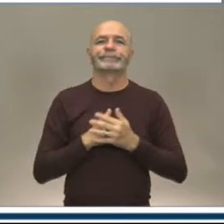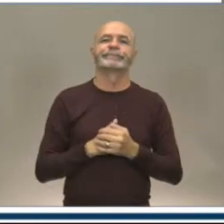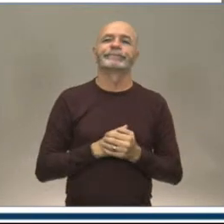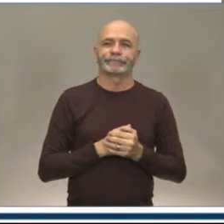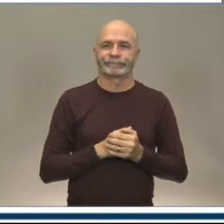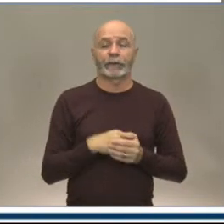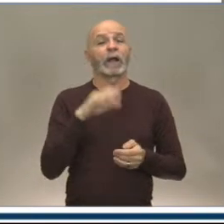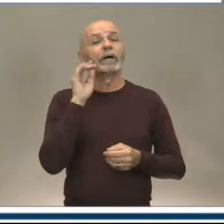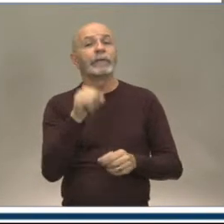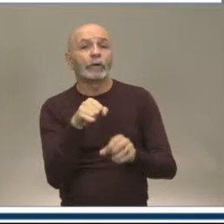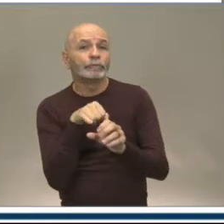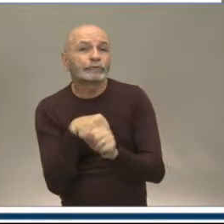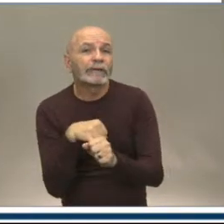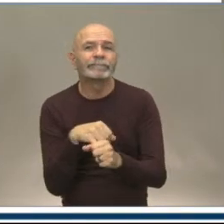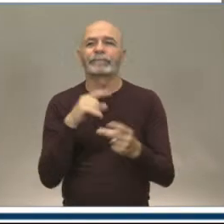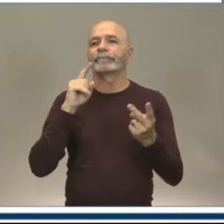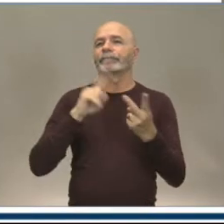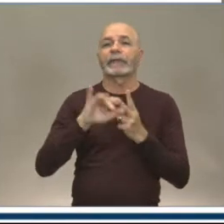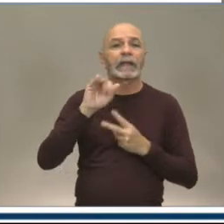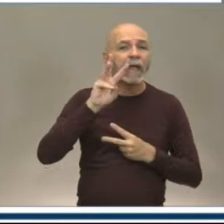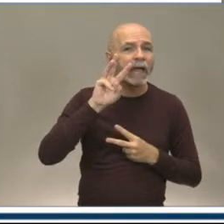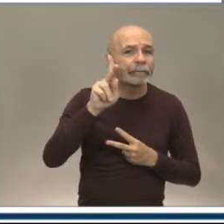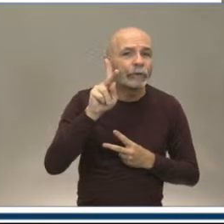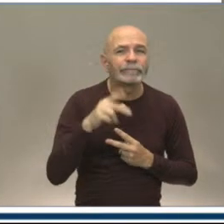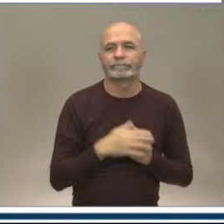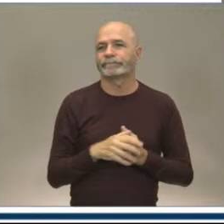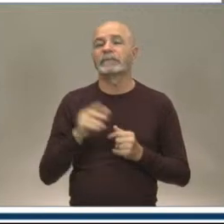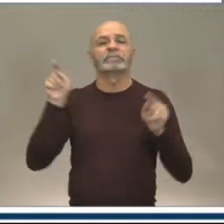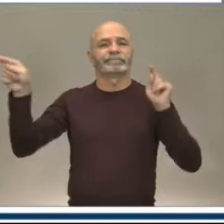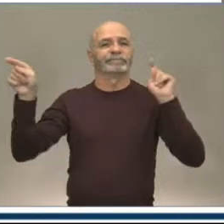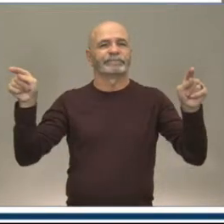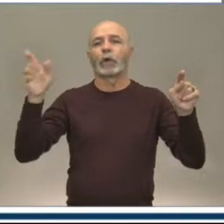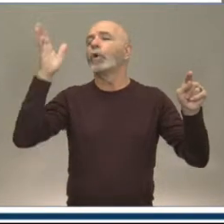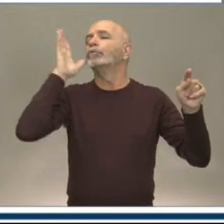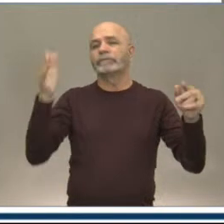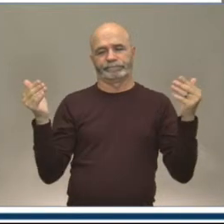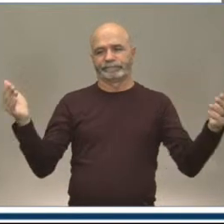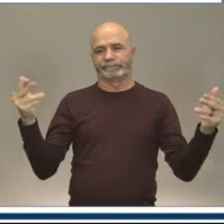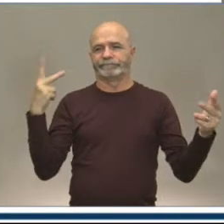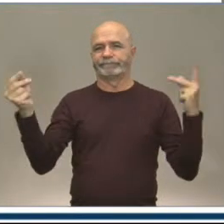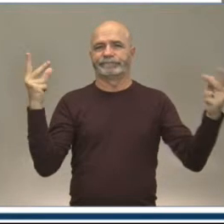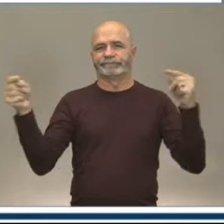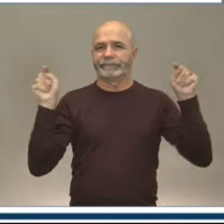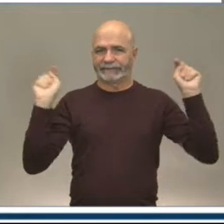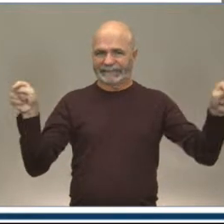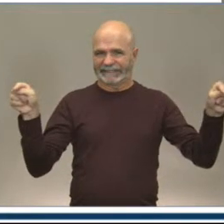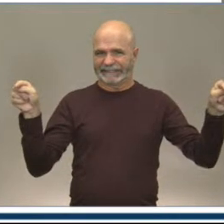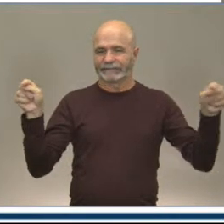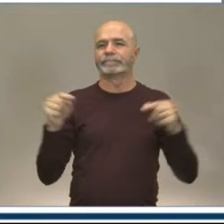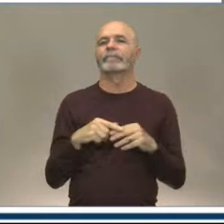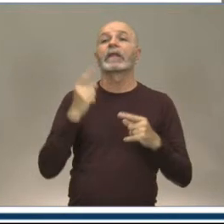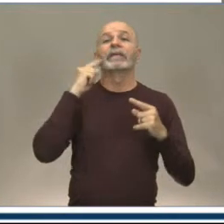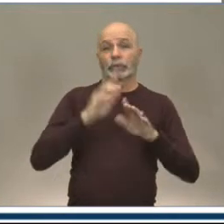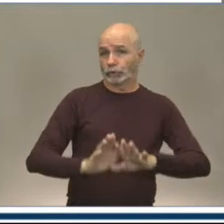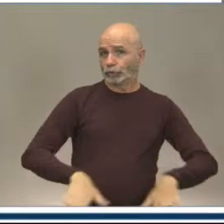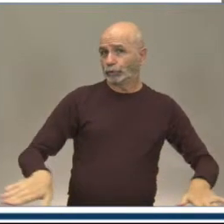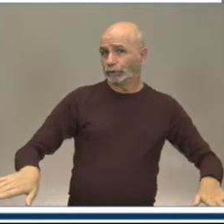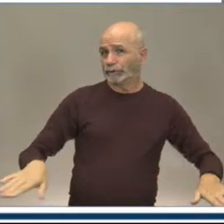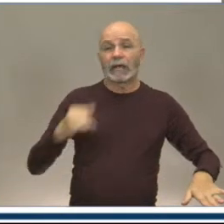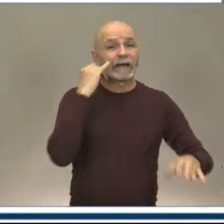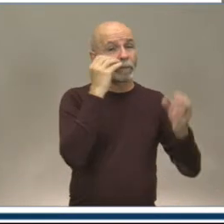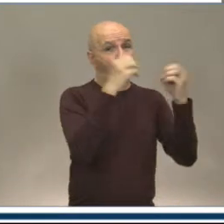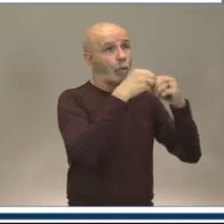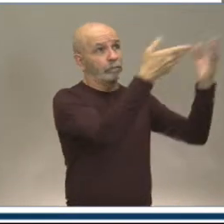Pharmacies and the IWK Health Centre will be our main vaccinators, and they will be ready to start getting vaccine for children